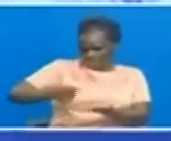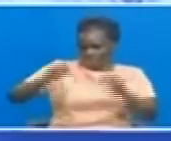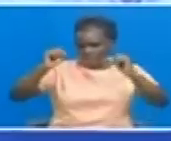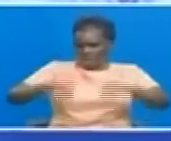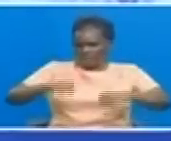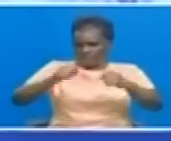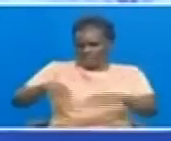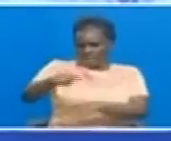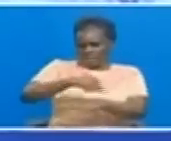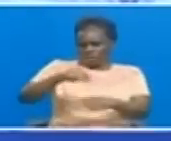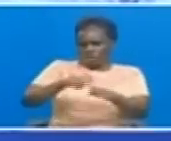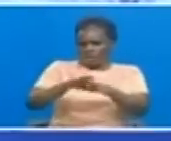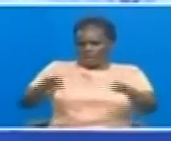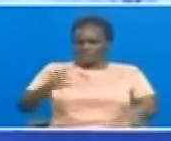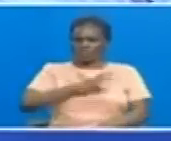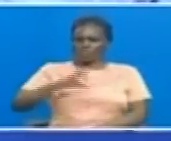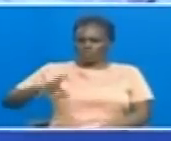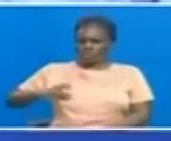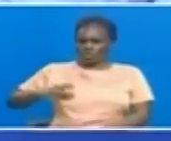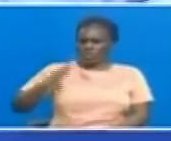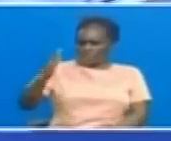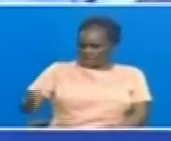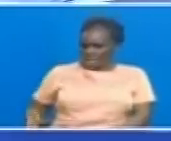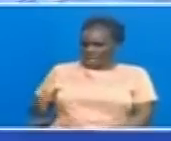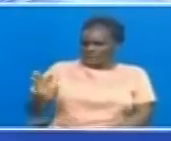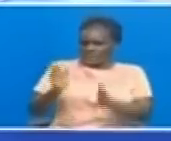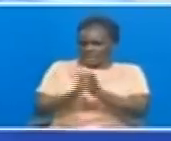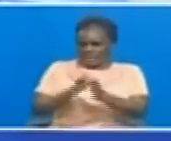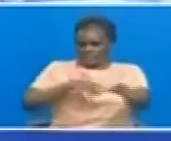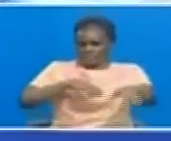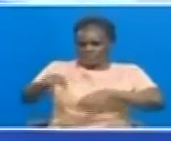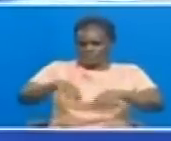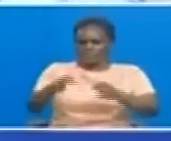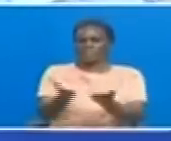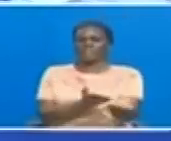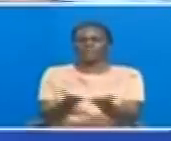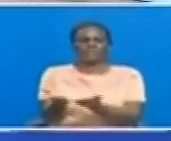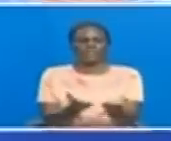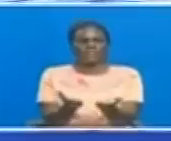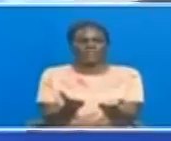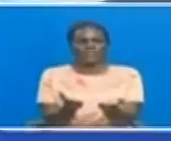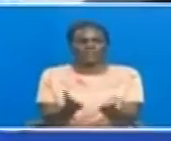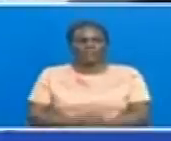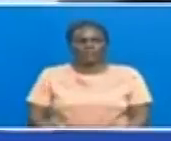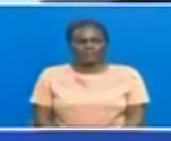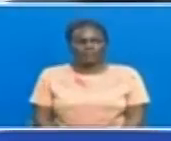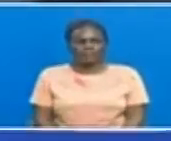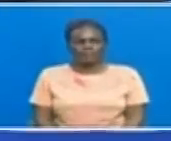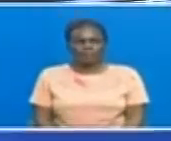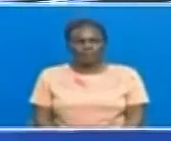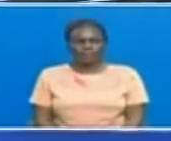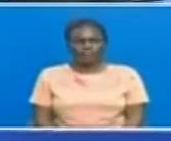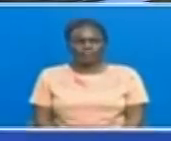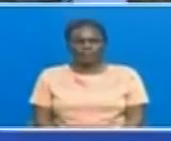the National Lands Commission, Kenya Railways and the Kenya Wildlife Service. May I ask you, General, to read the next